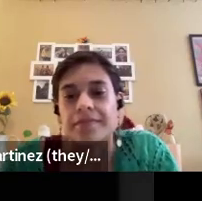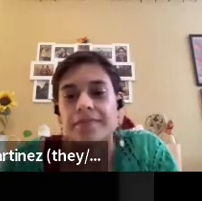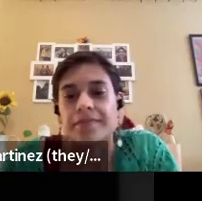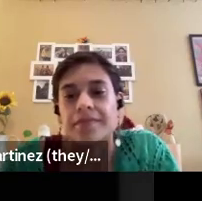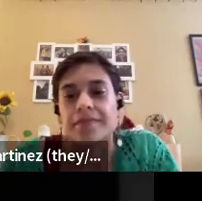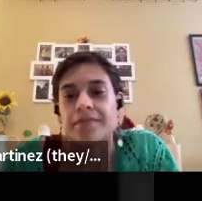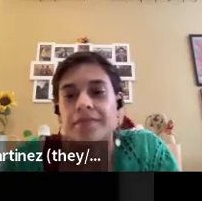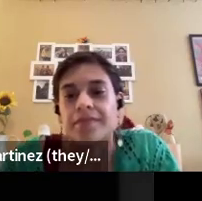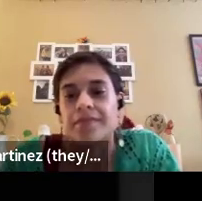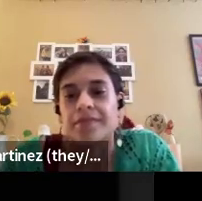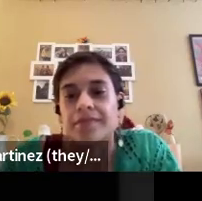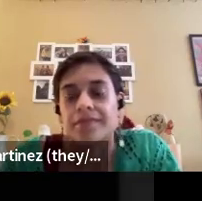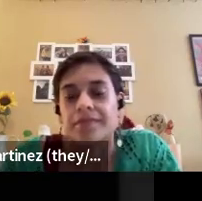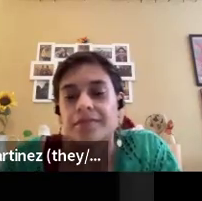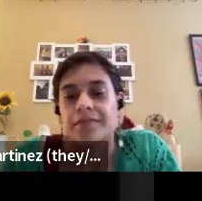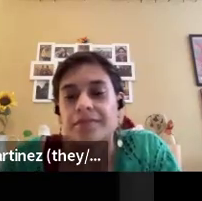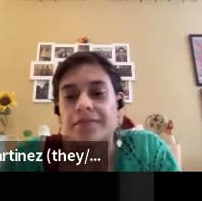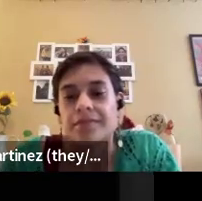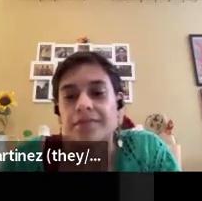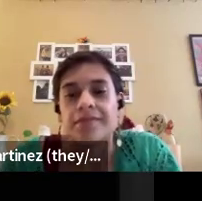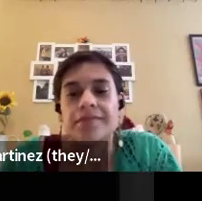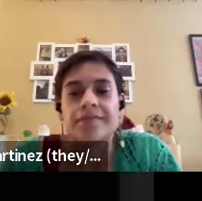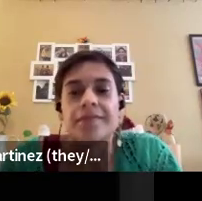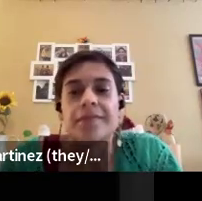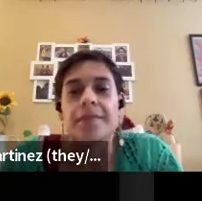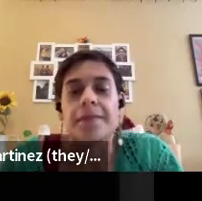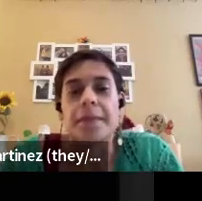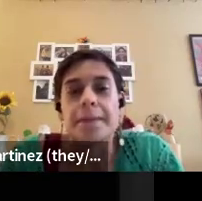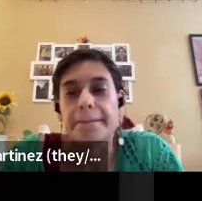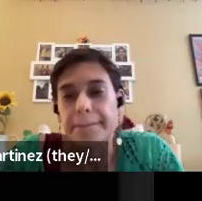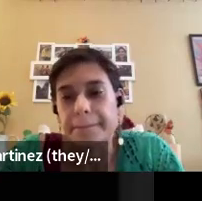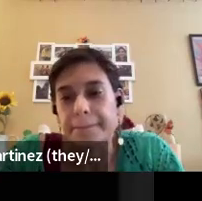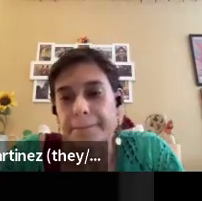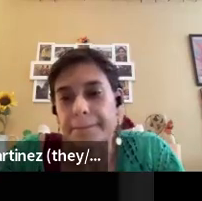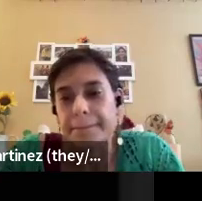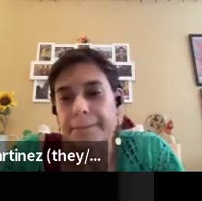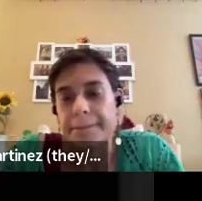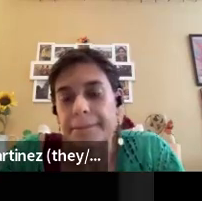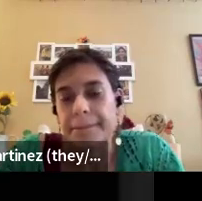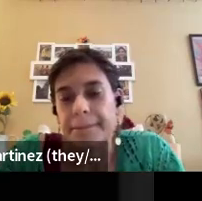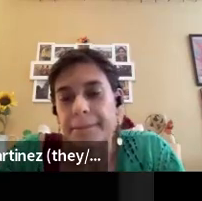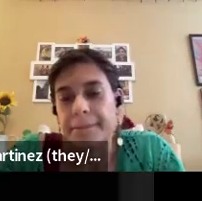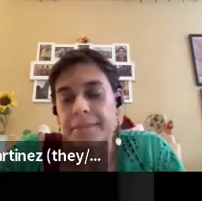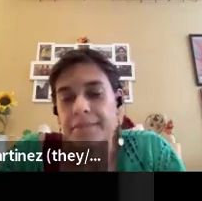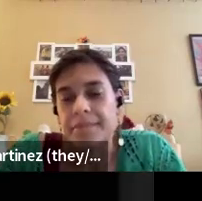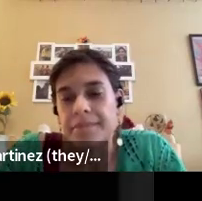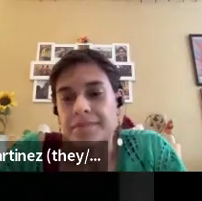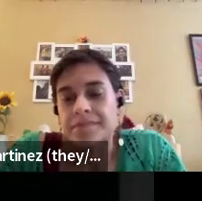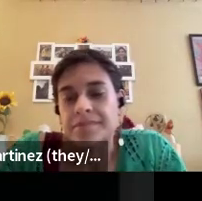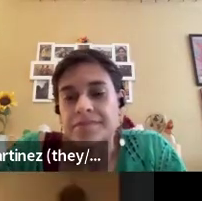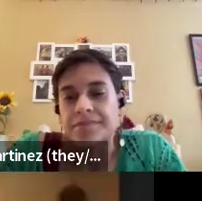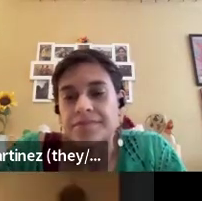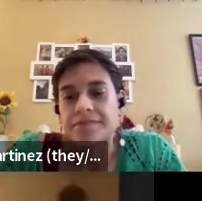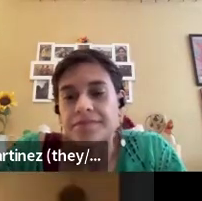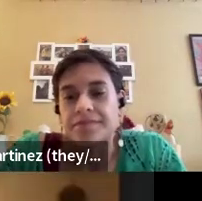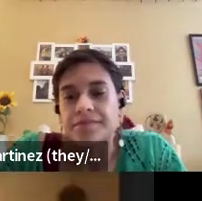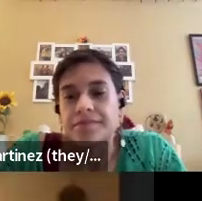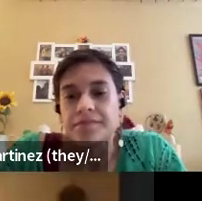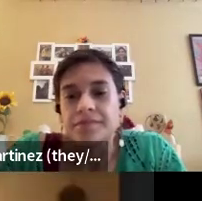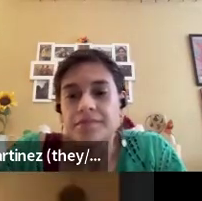Affordable housing! When do we want it? Yesterday! They were the ones who made this group possible and the magic